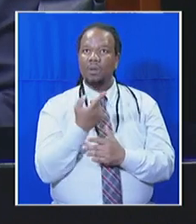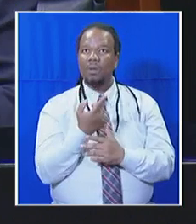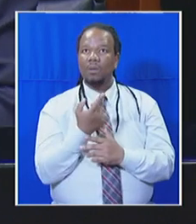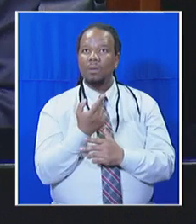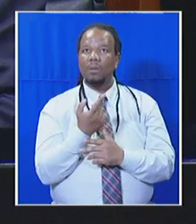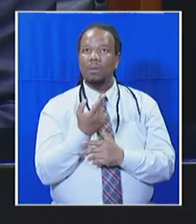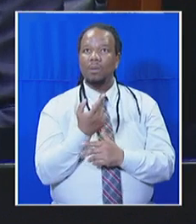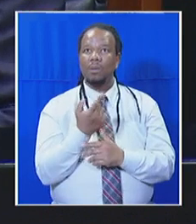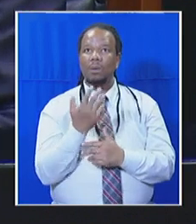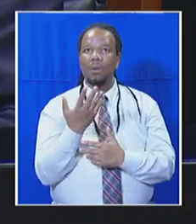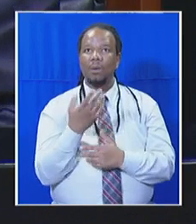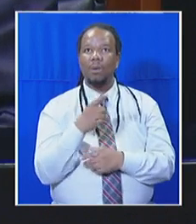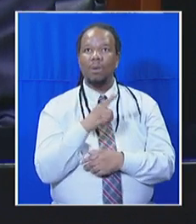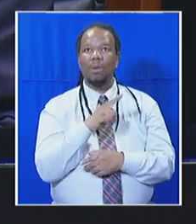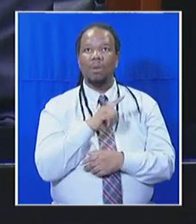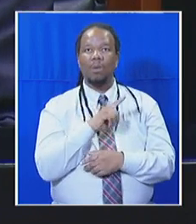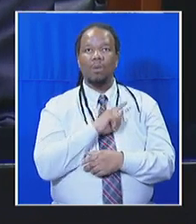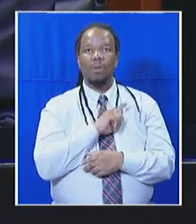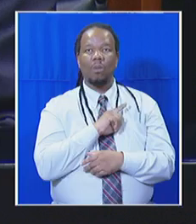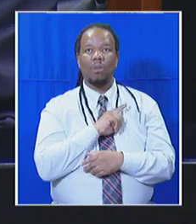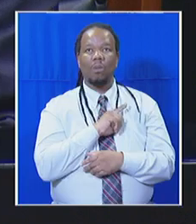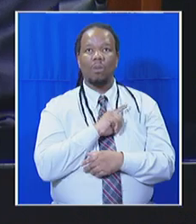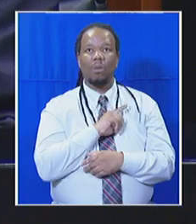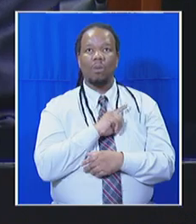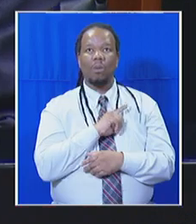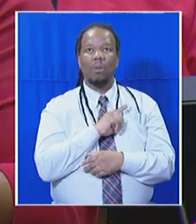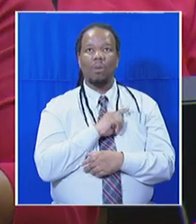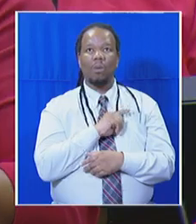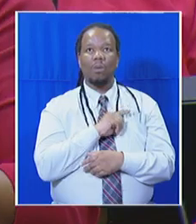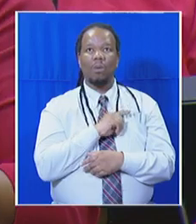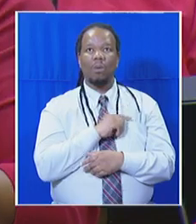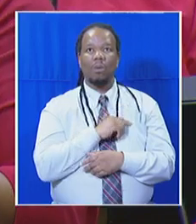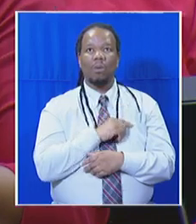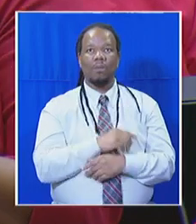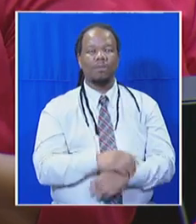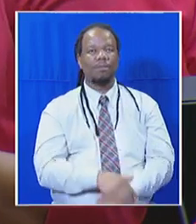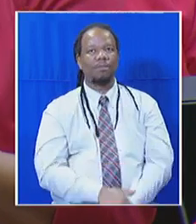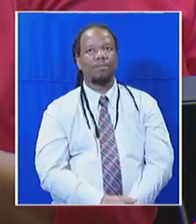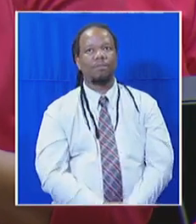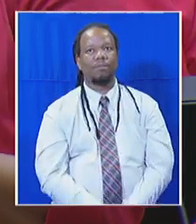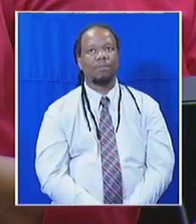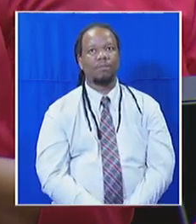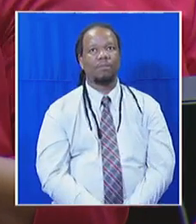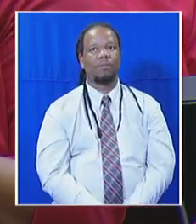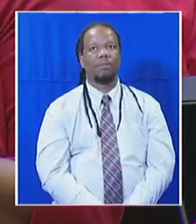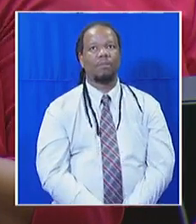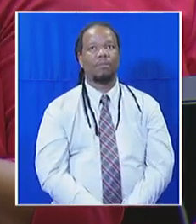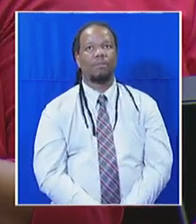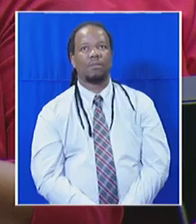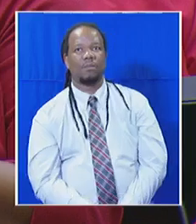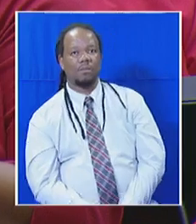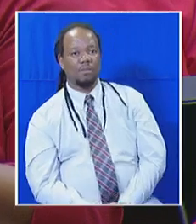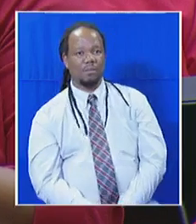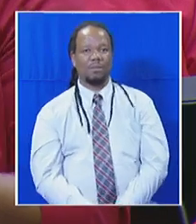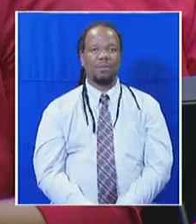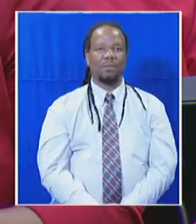He was just saying go slow, he's putting on his... Ke puo ya rona ntate e letlelesegile mo Afrika Borwa o tshwantse o sologele gore mongwe le mongwe o emang o